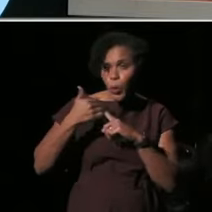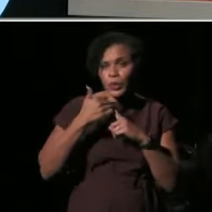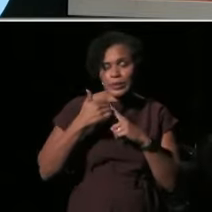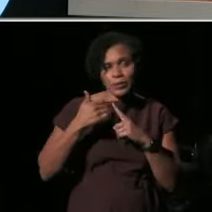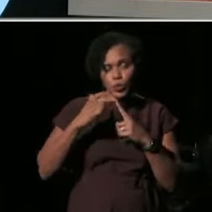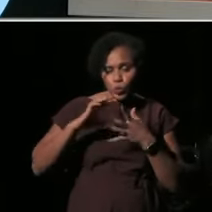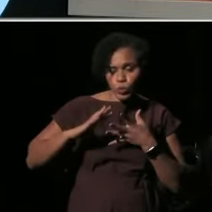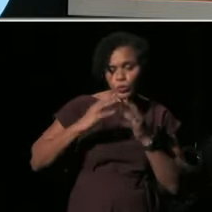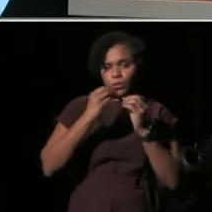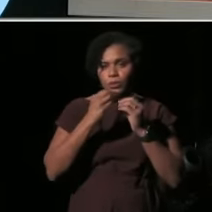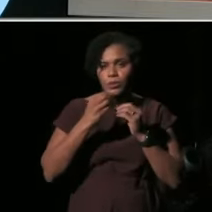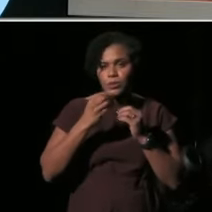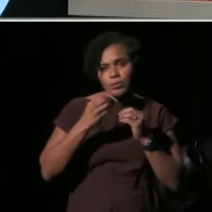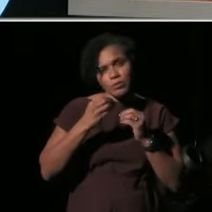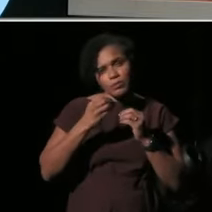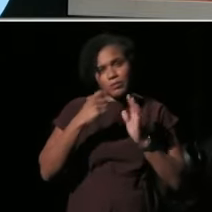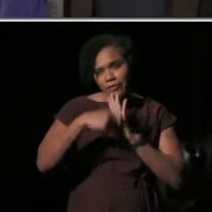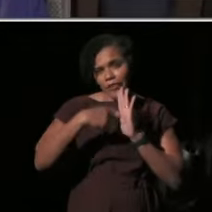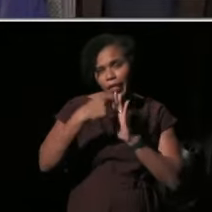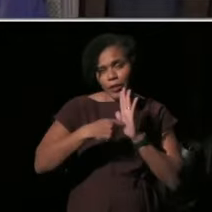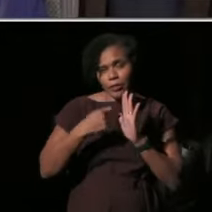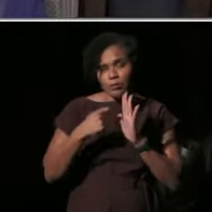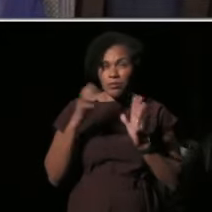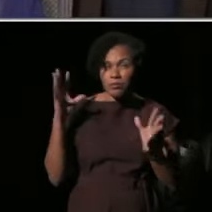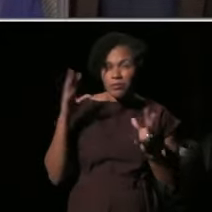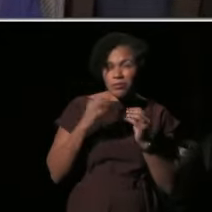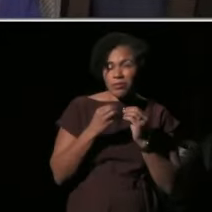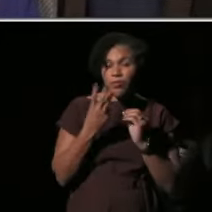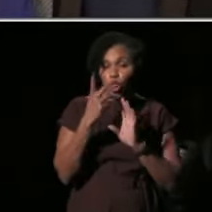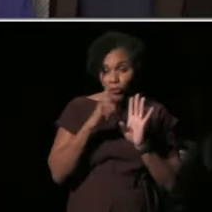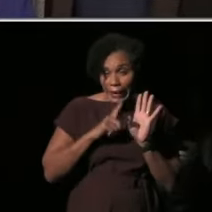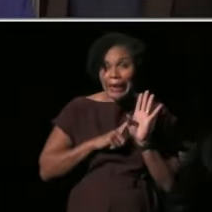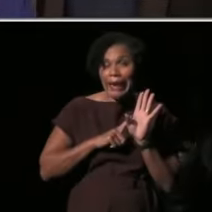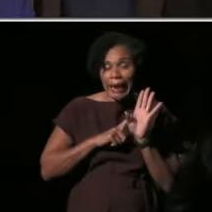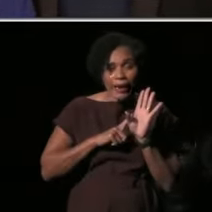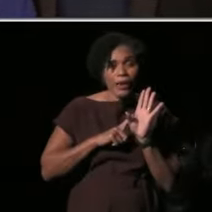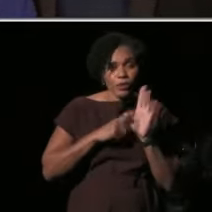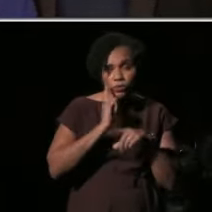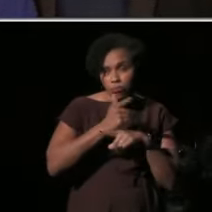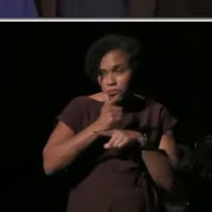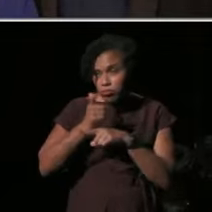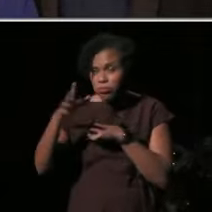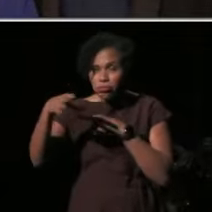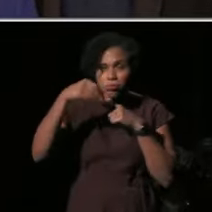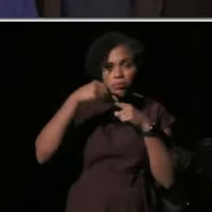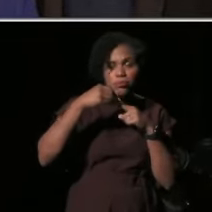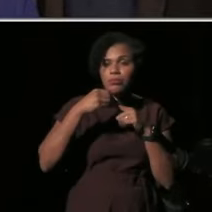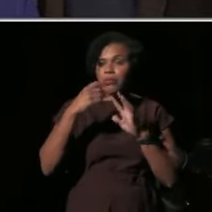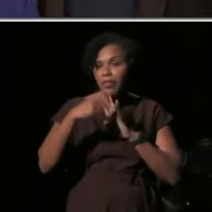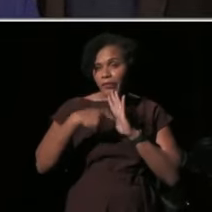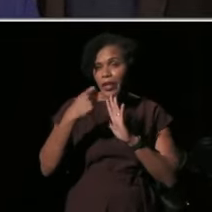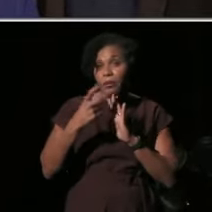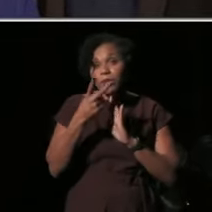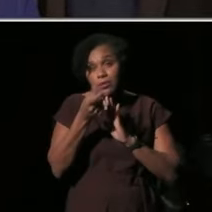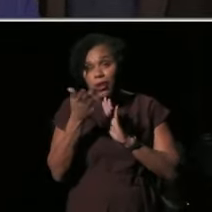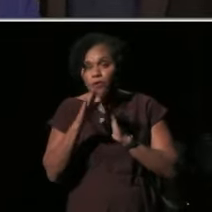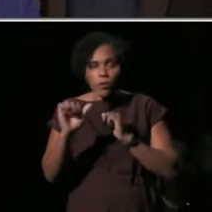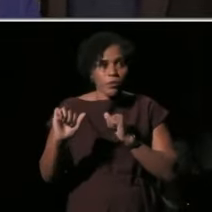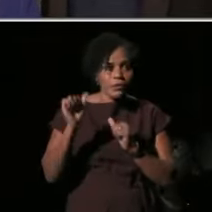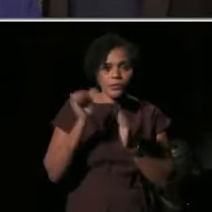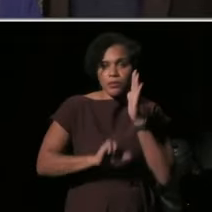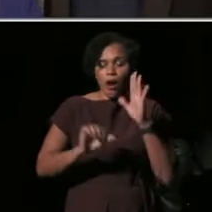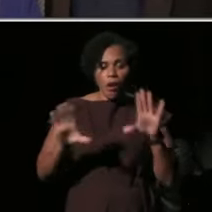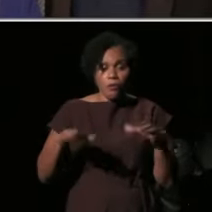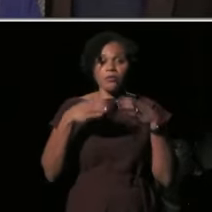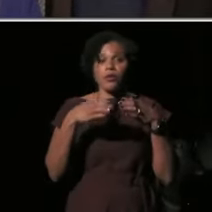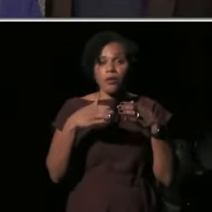film. Took 3 years to make the film, so some of the team were with me from the very beginning and some came on